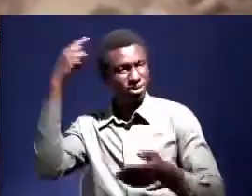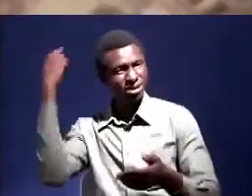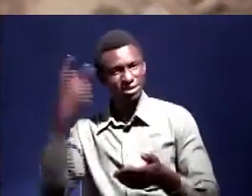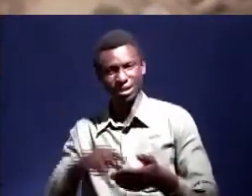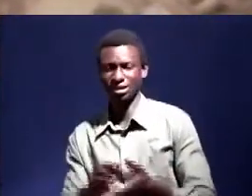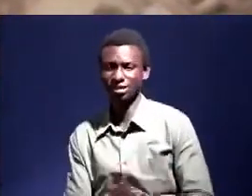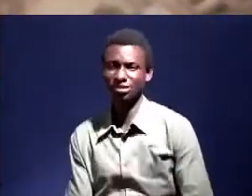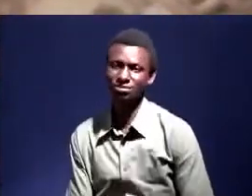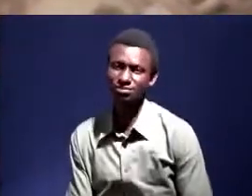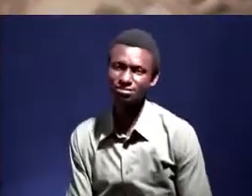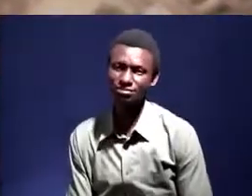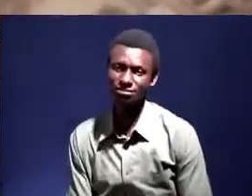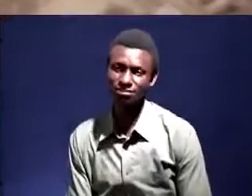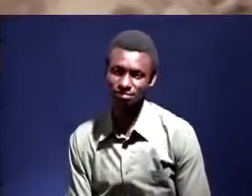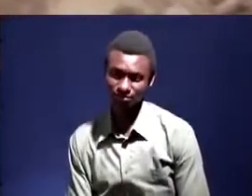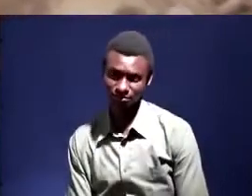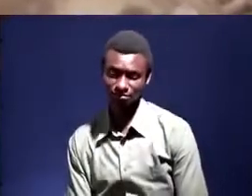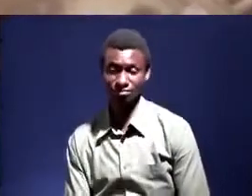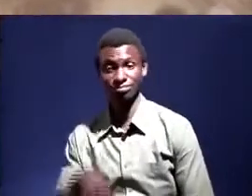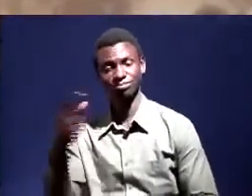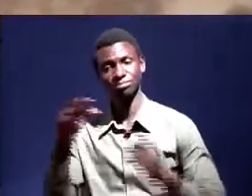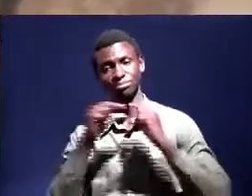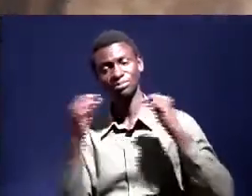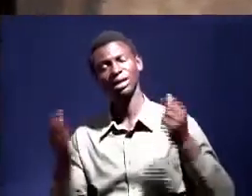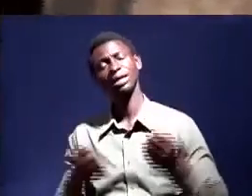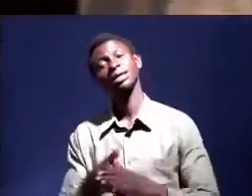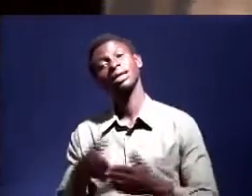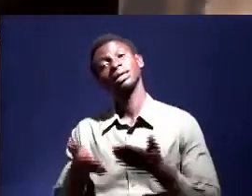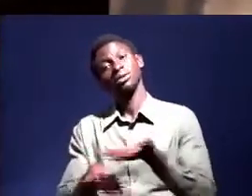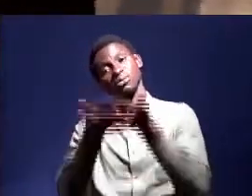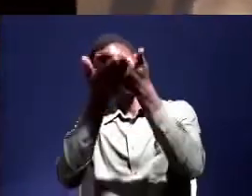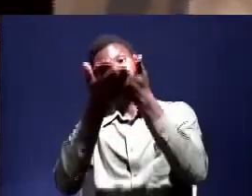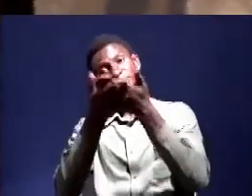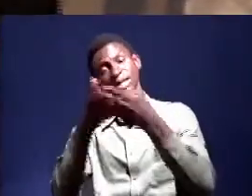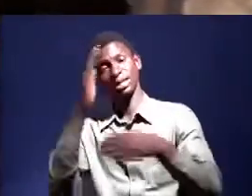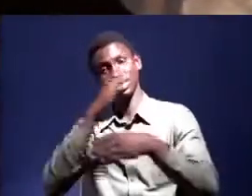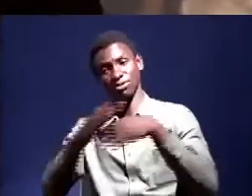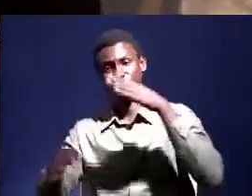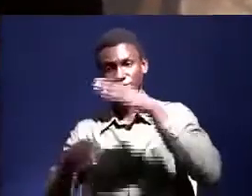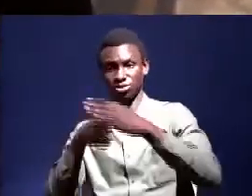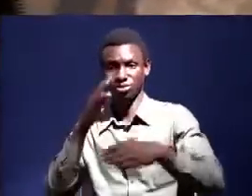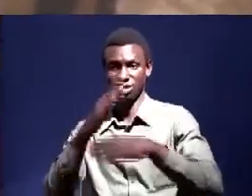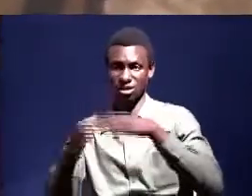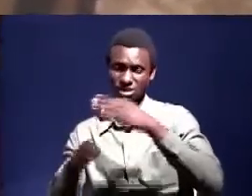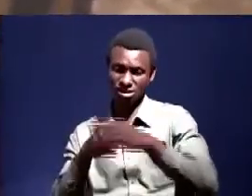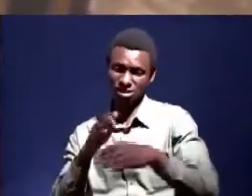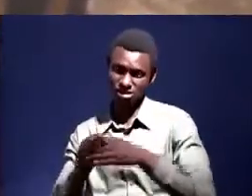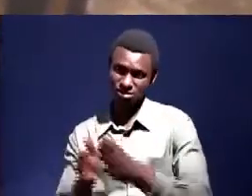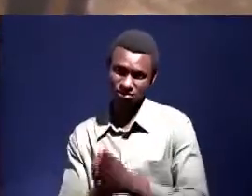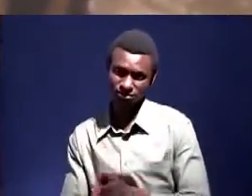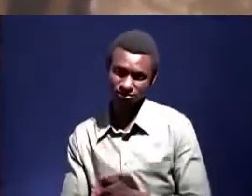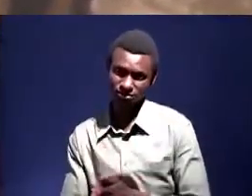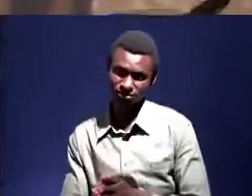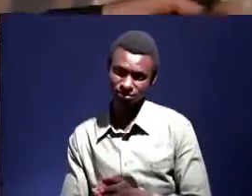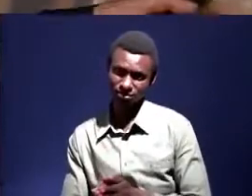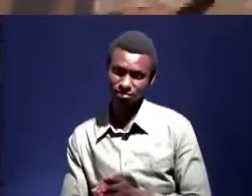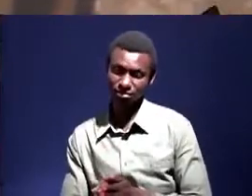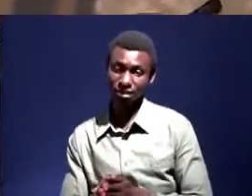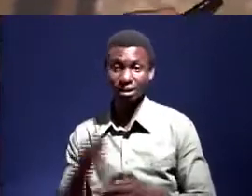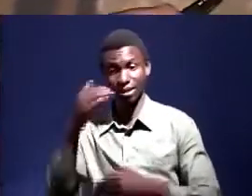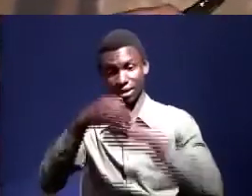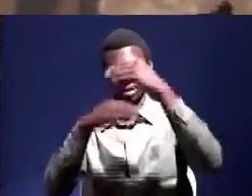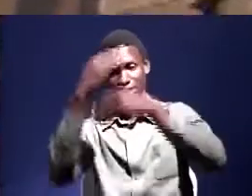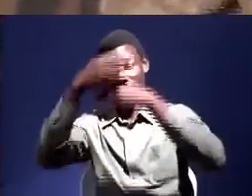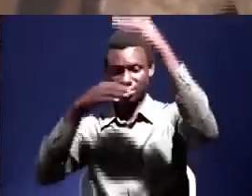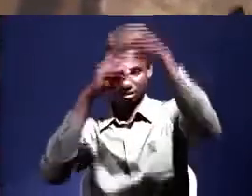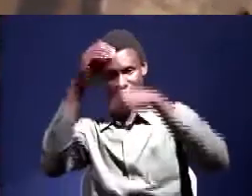akaja akasaidiana nao kuchonga ile. And on Sunday the pastor began to think. Now, wakati fulani mchungaji akaanza kufikiri. I won't be